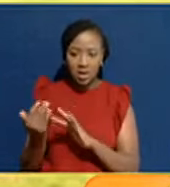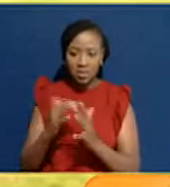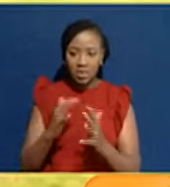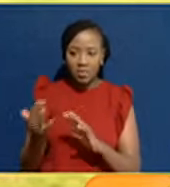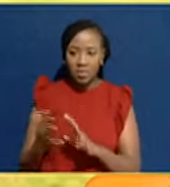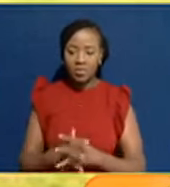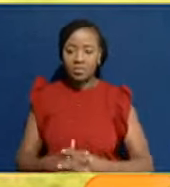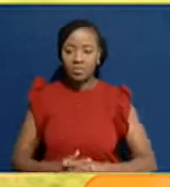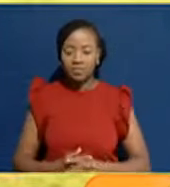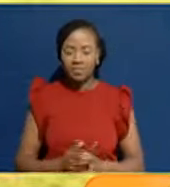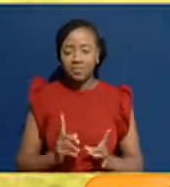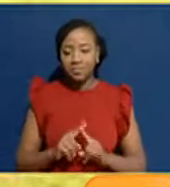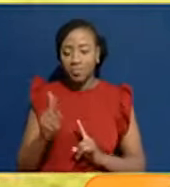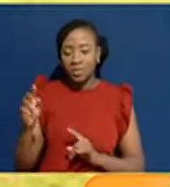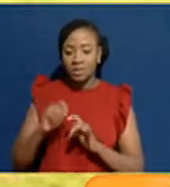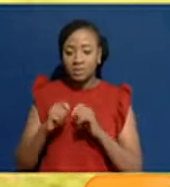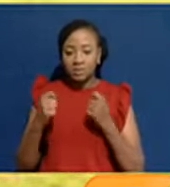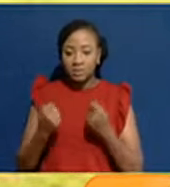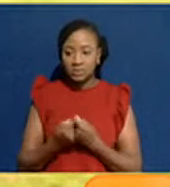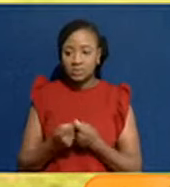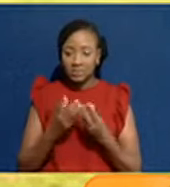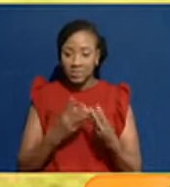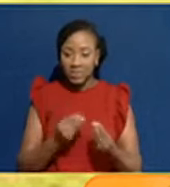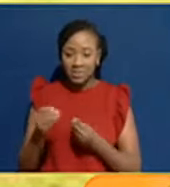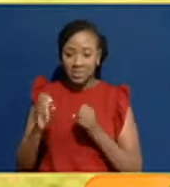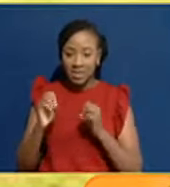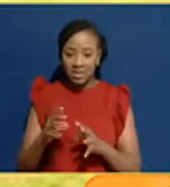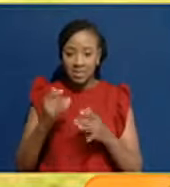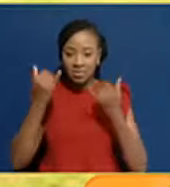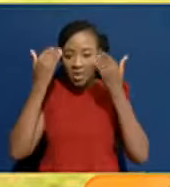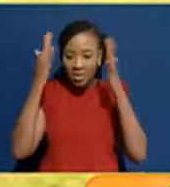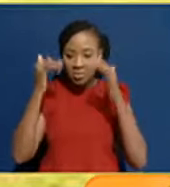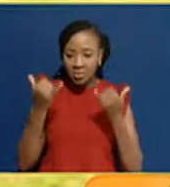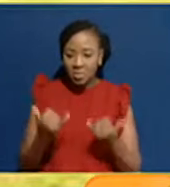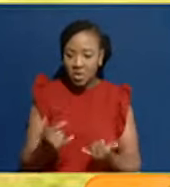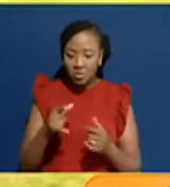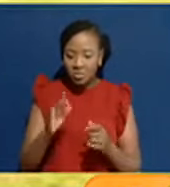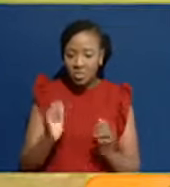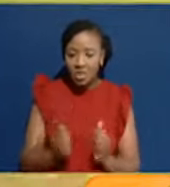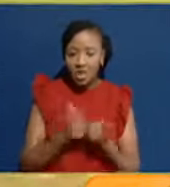game. But ni team ijapata walkover. Sasa tunashindwa mbona hii imefanyika na imefika imefanyika na